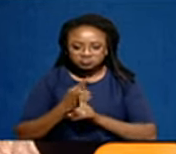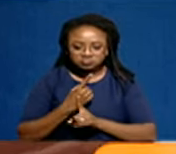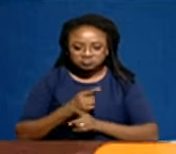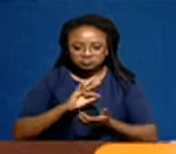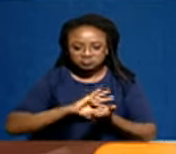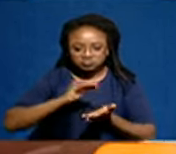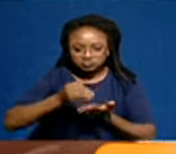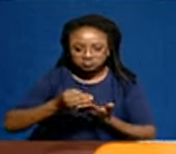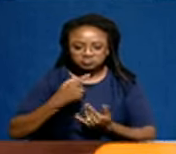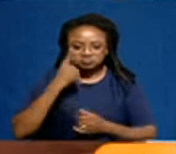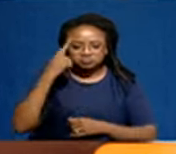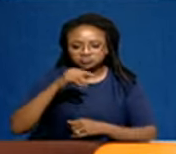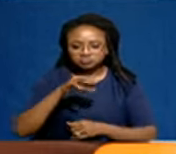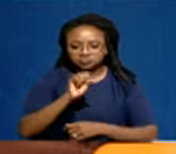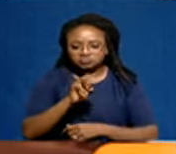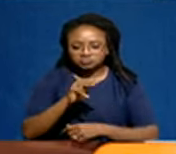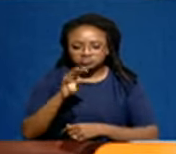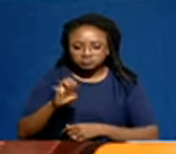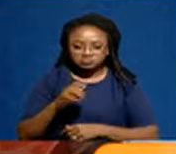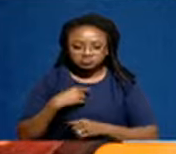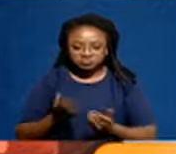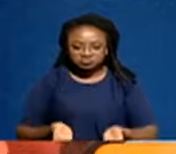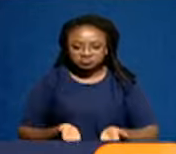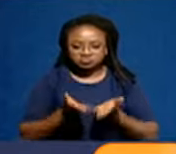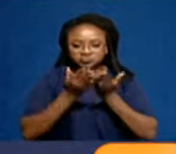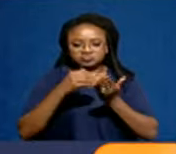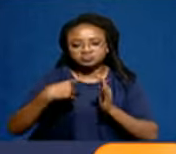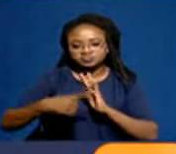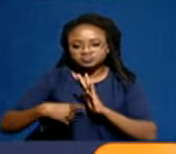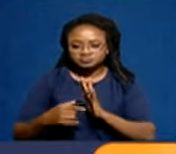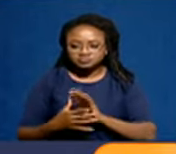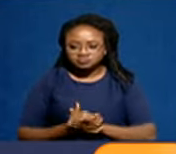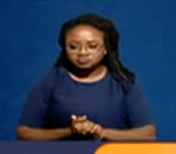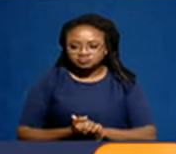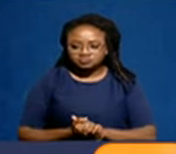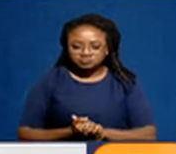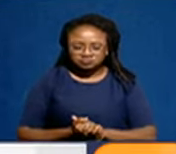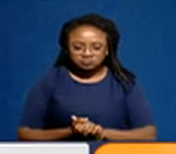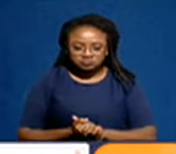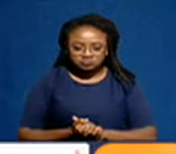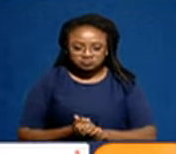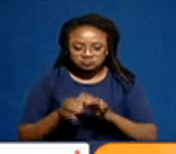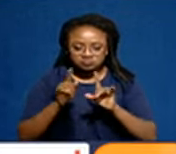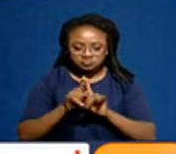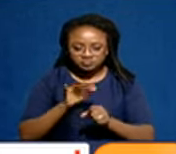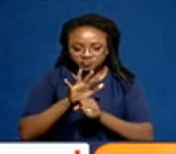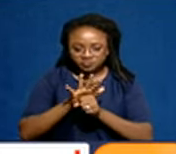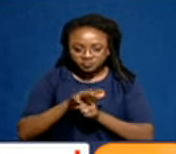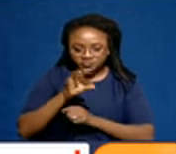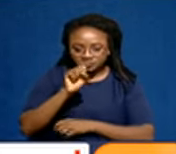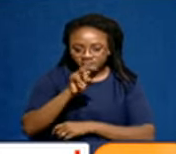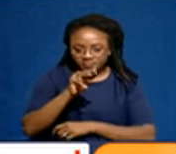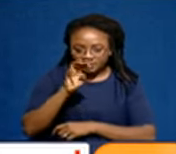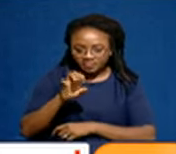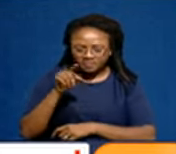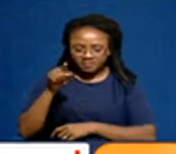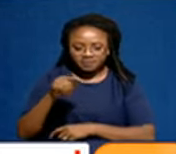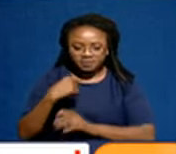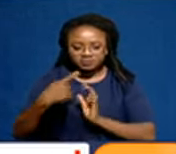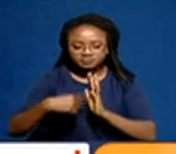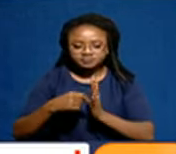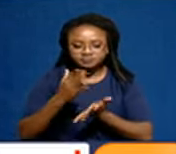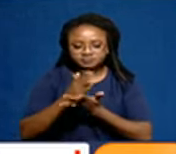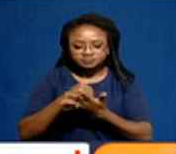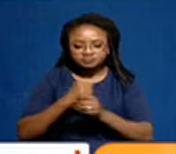capital for SMEs to scale up manufacturing. A lot of SMEs in manufacturing sector work with very